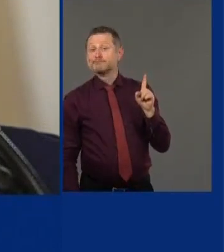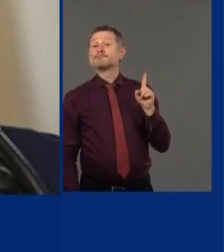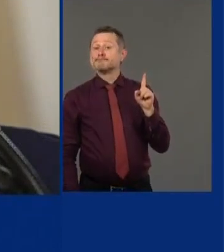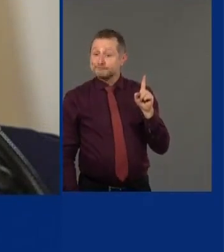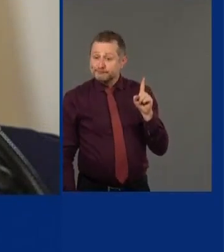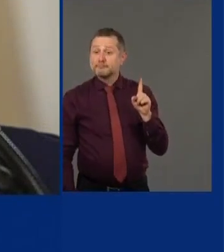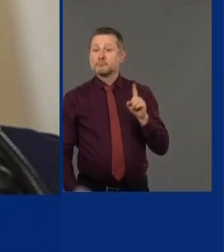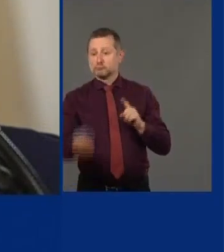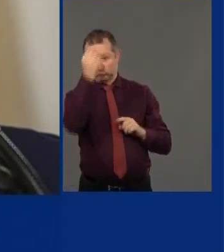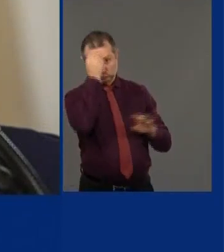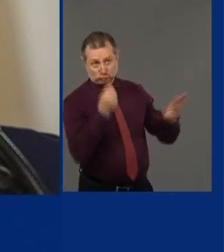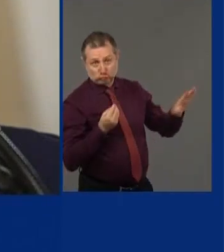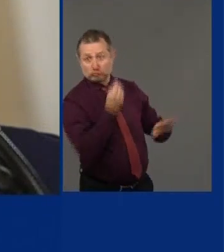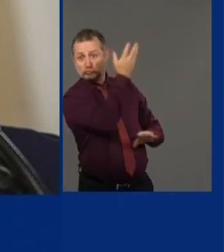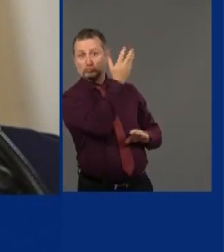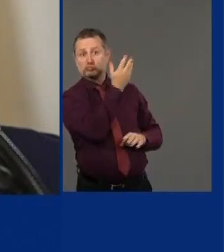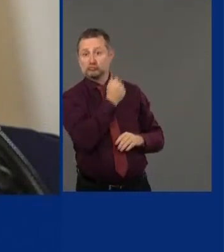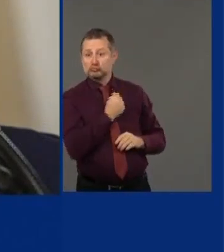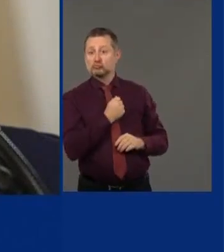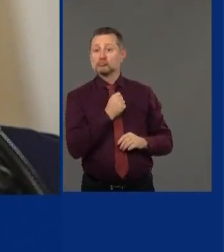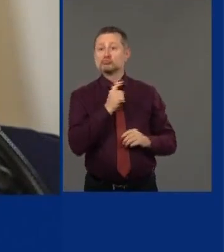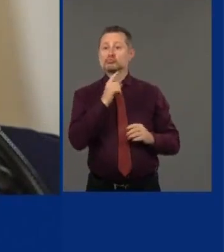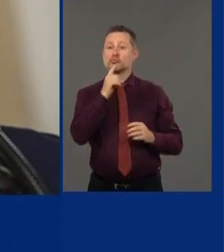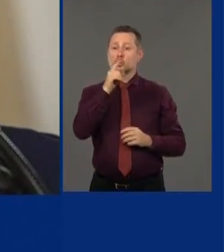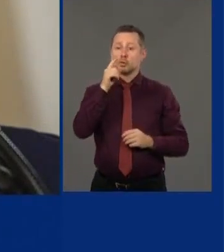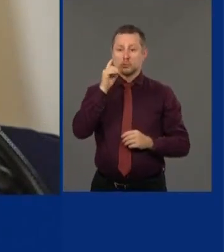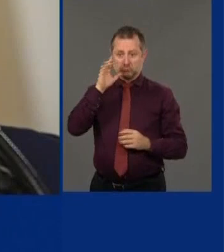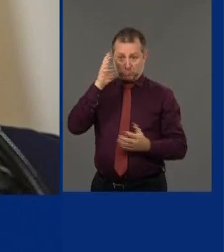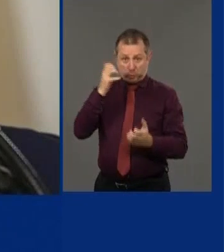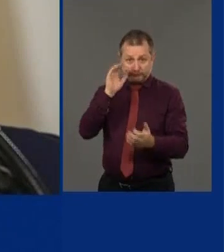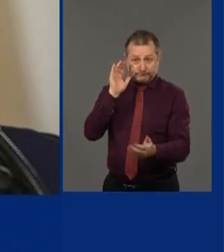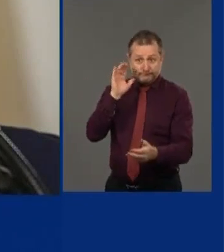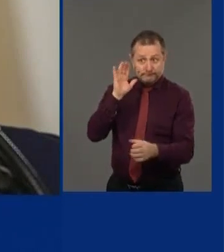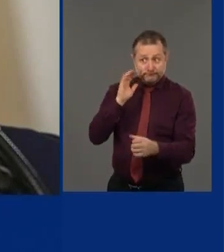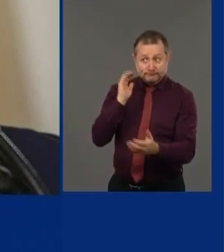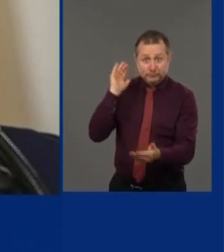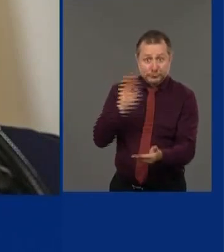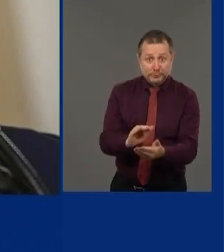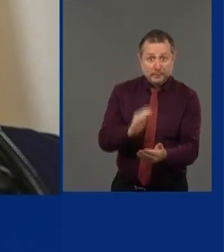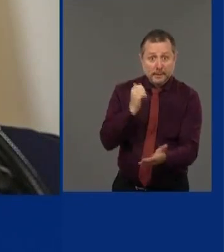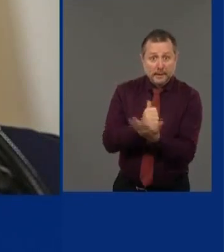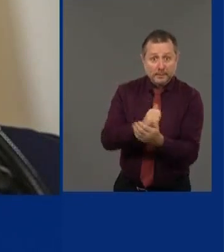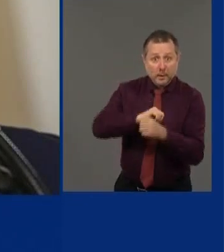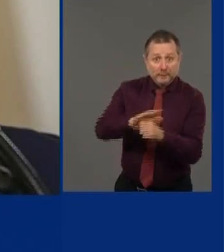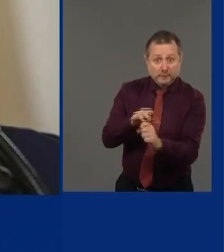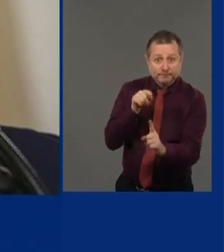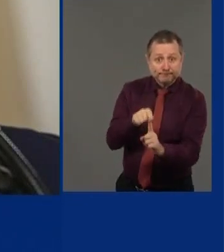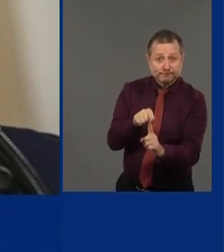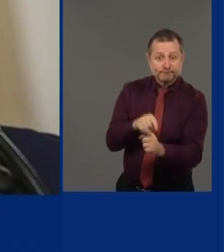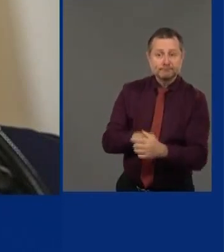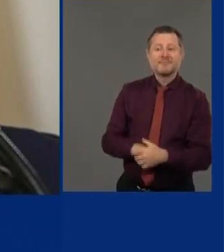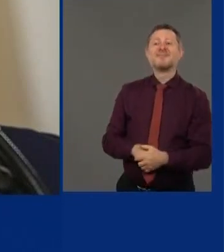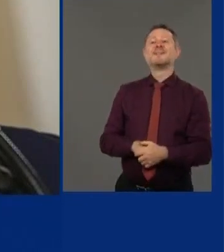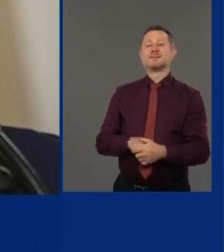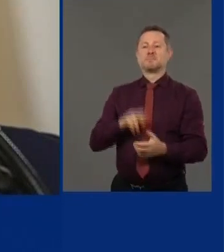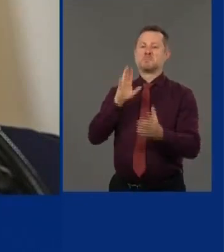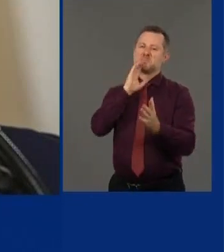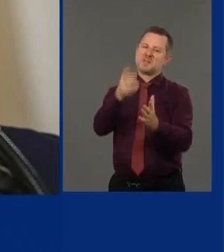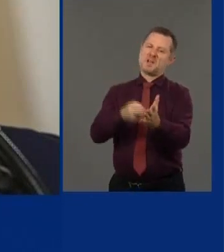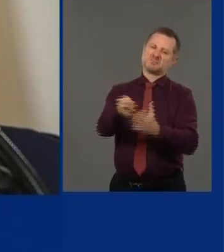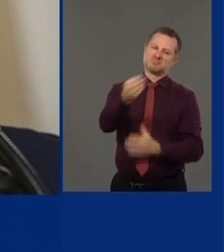to the president, I say today, if you want to help stop COVID-19, then they should start telling